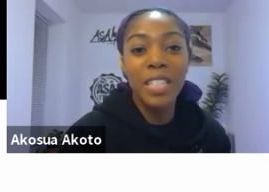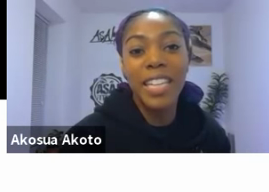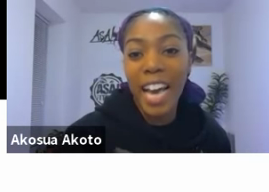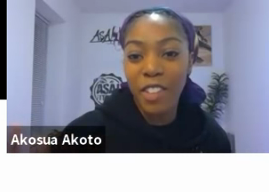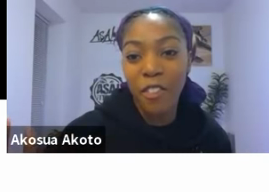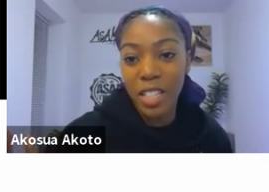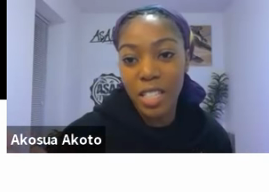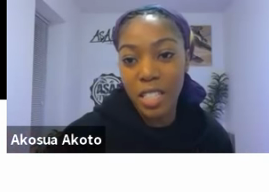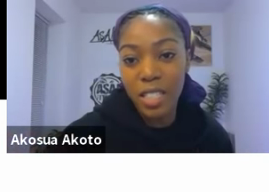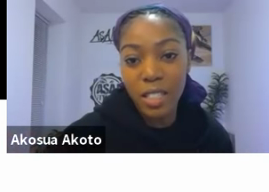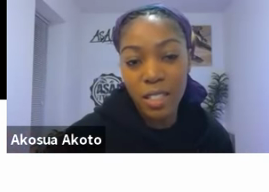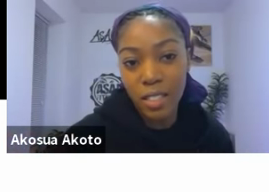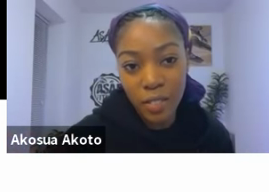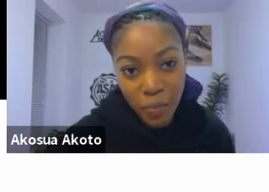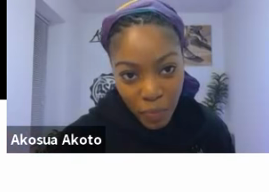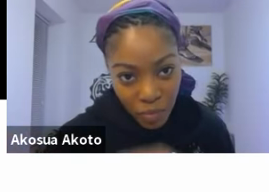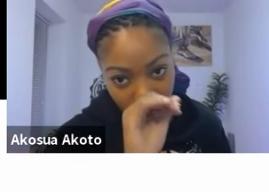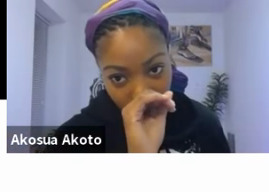Can't even see half their faces.